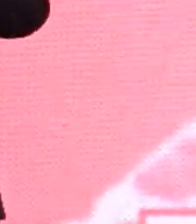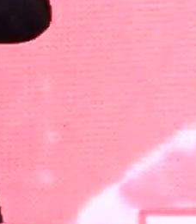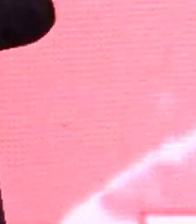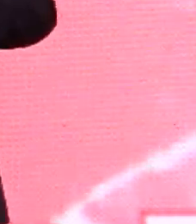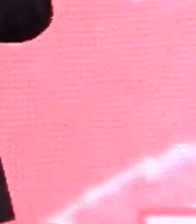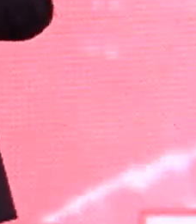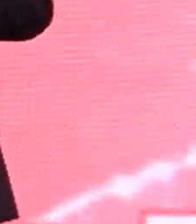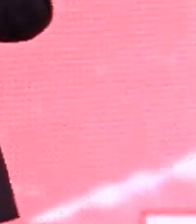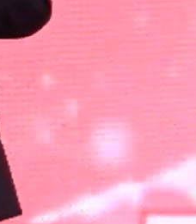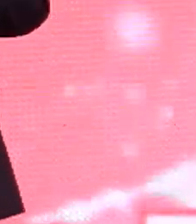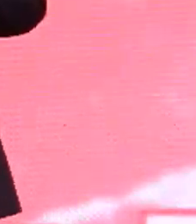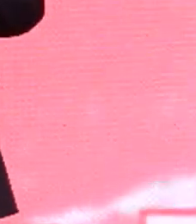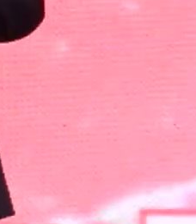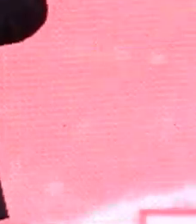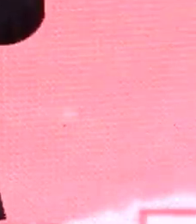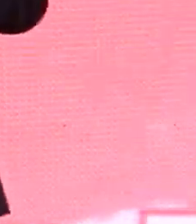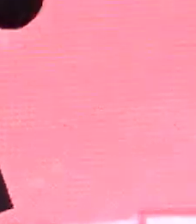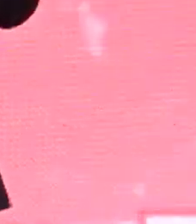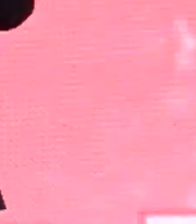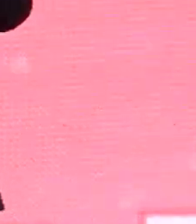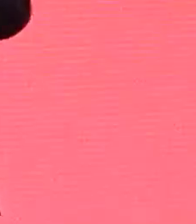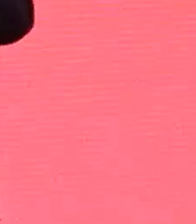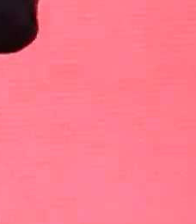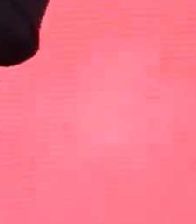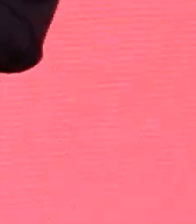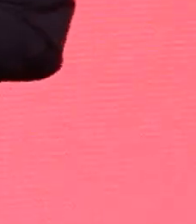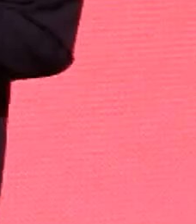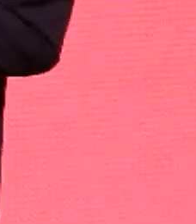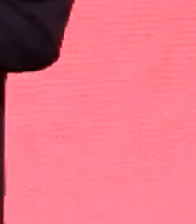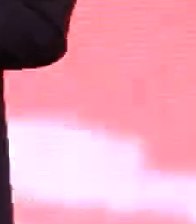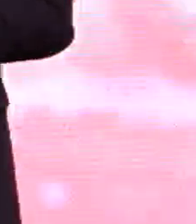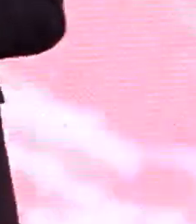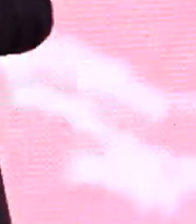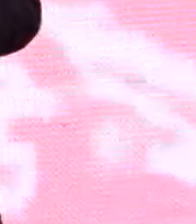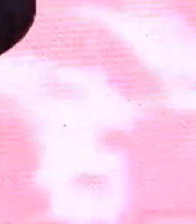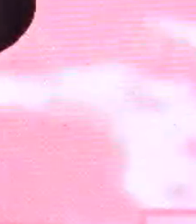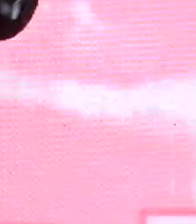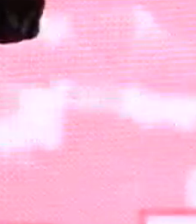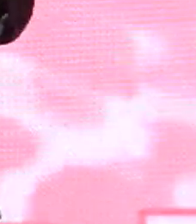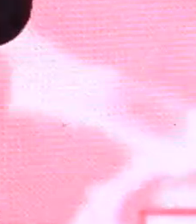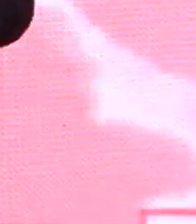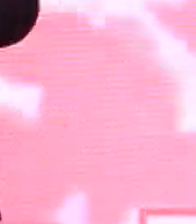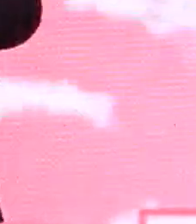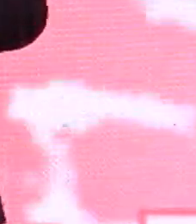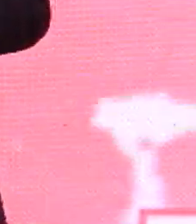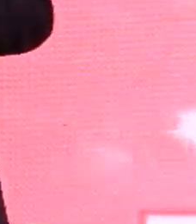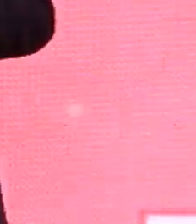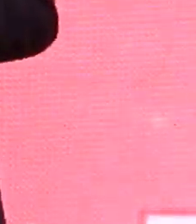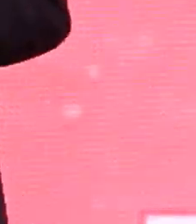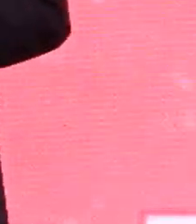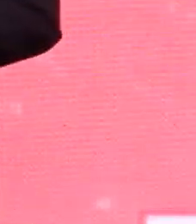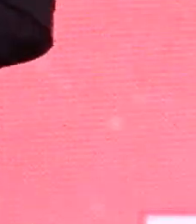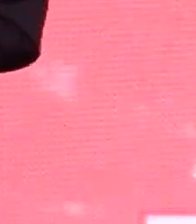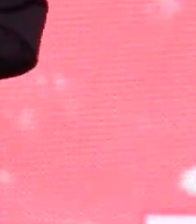our dear Mom Luang Varut Varavarn, one of the key visionary Thai architects who will discuss impactful design solutions for